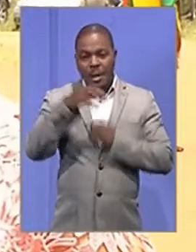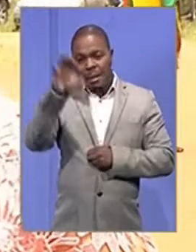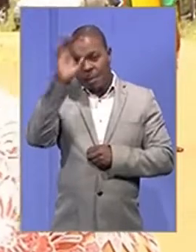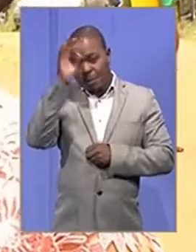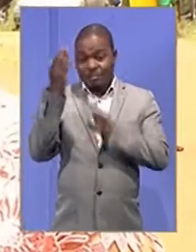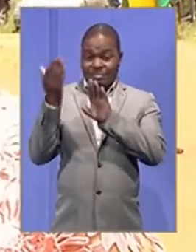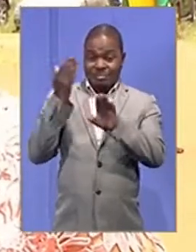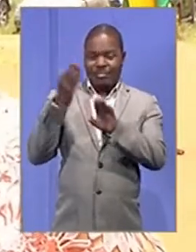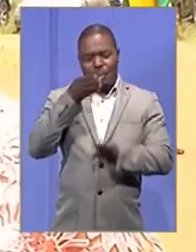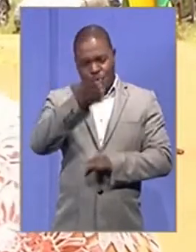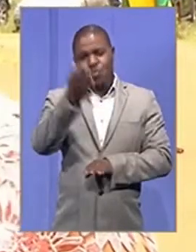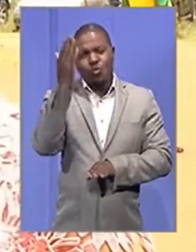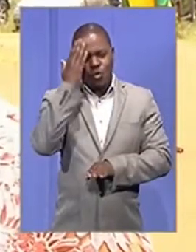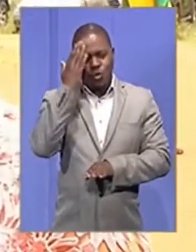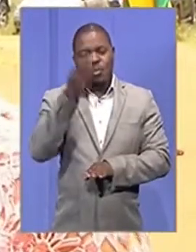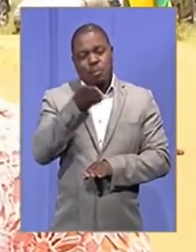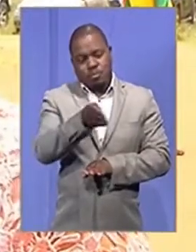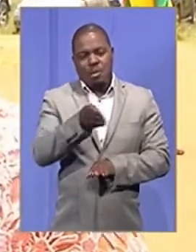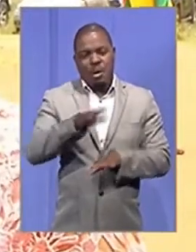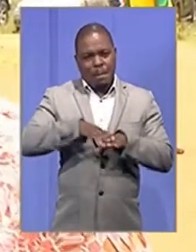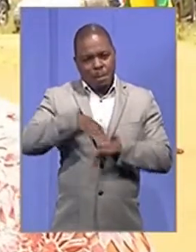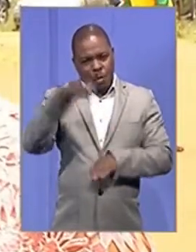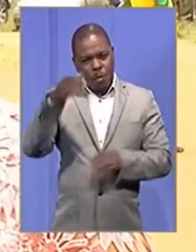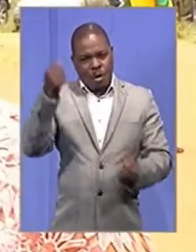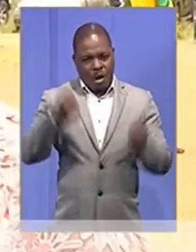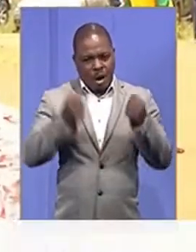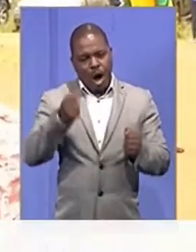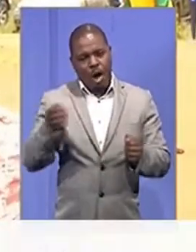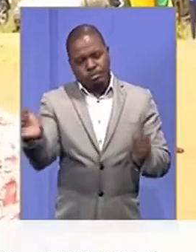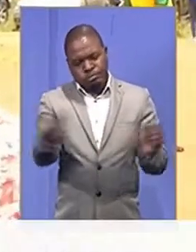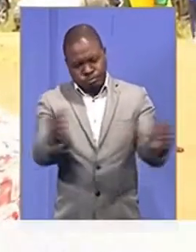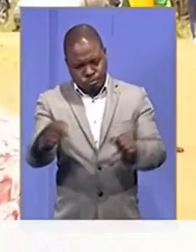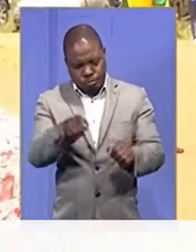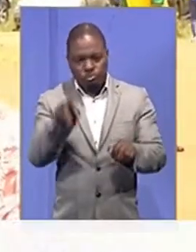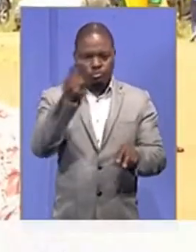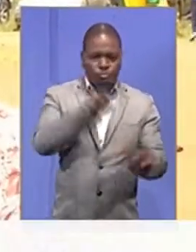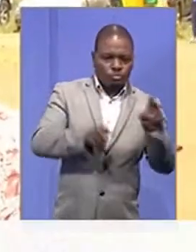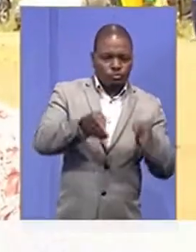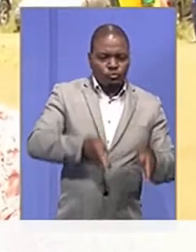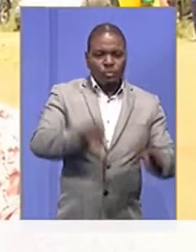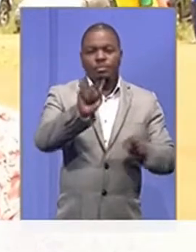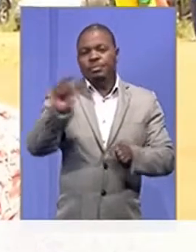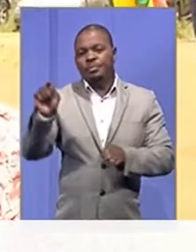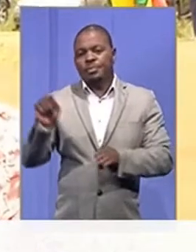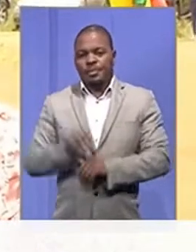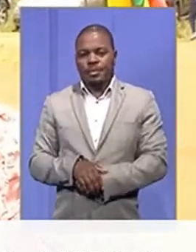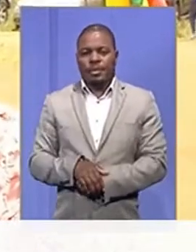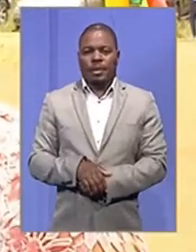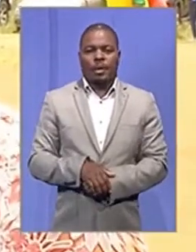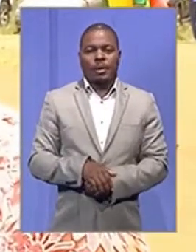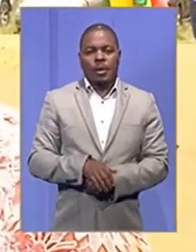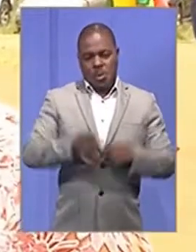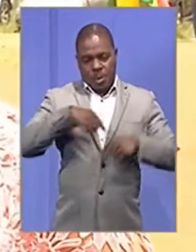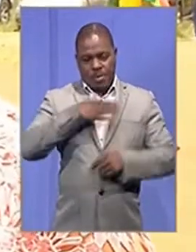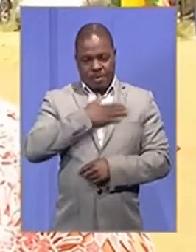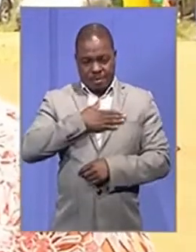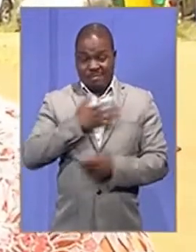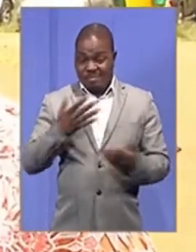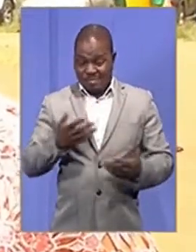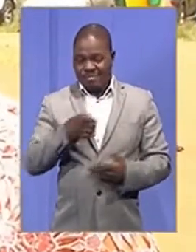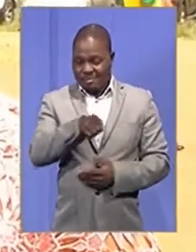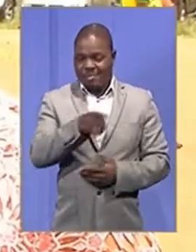know. So we are increasing the cars that will be patrolling those roads. So that way we feel we'll be able